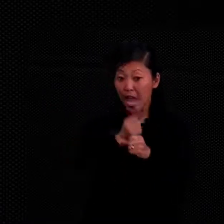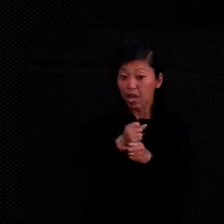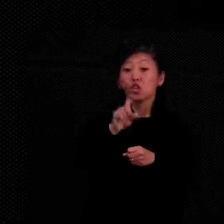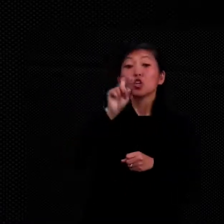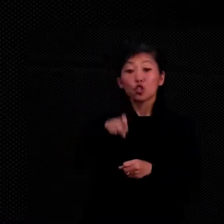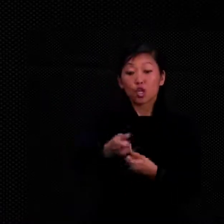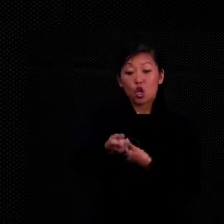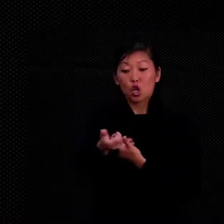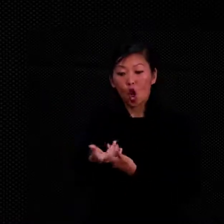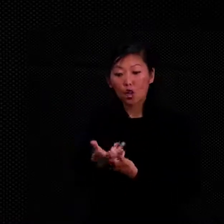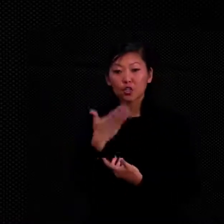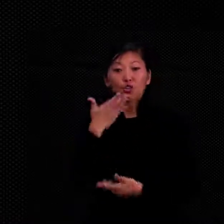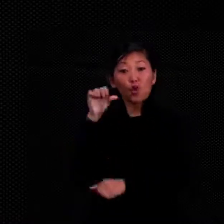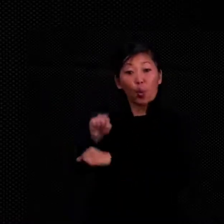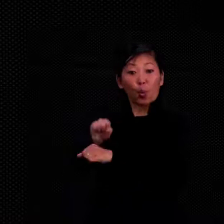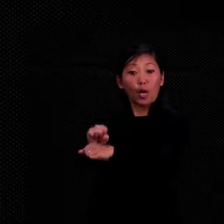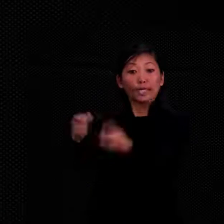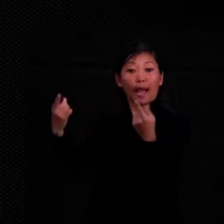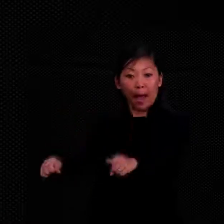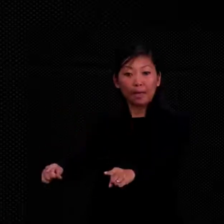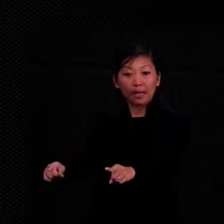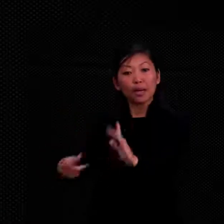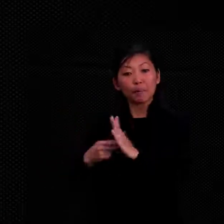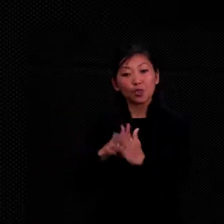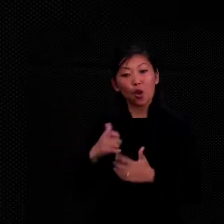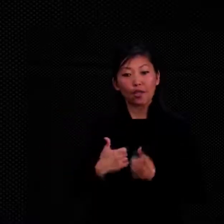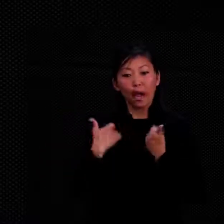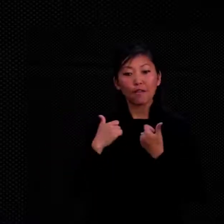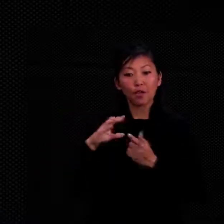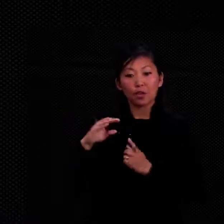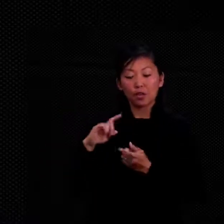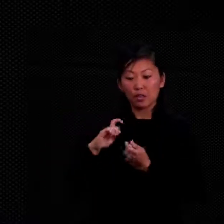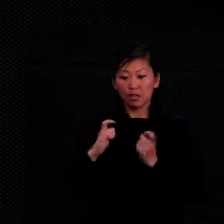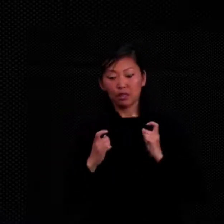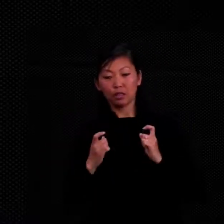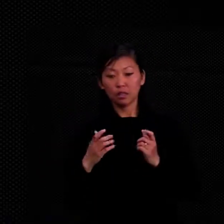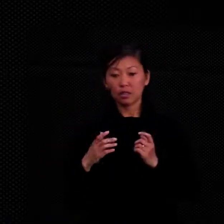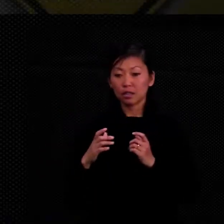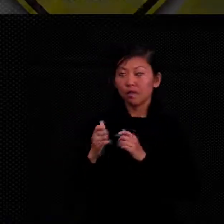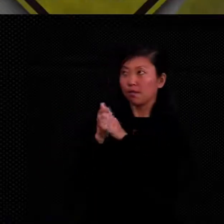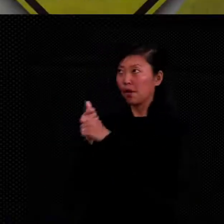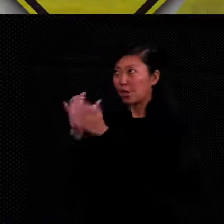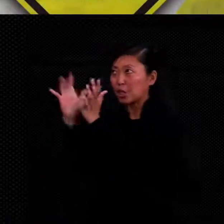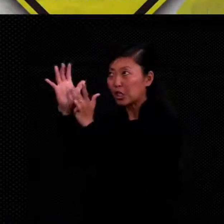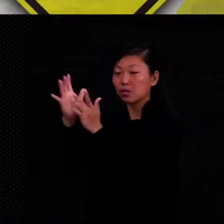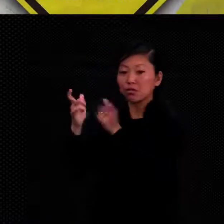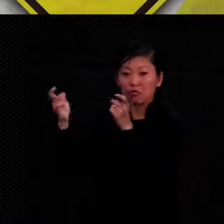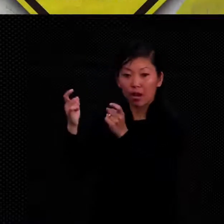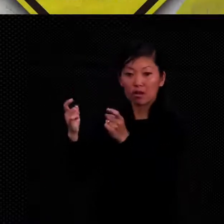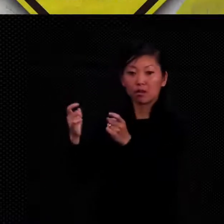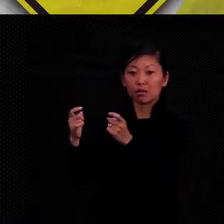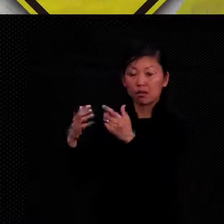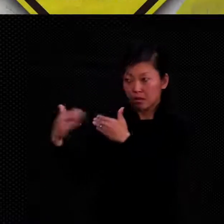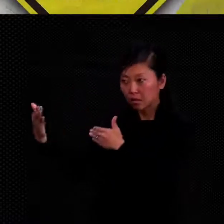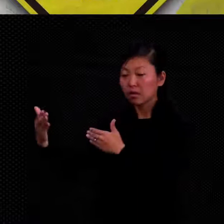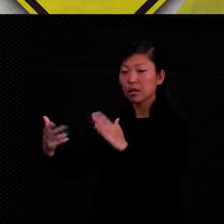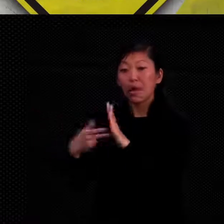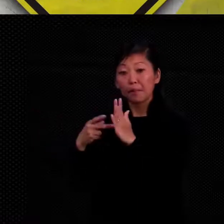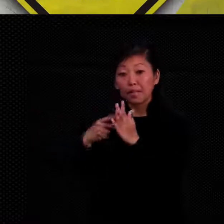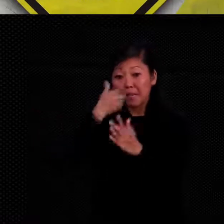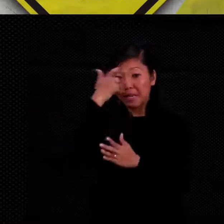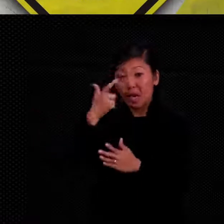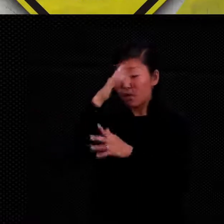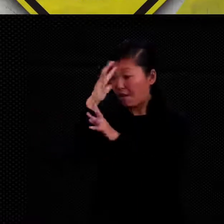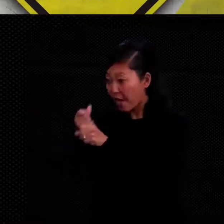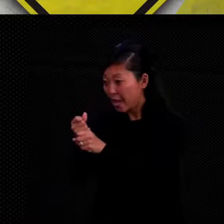us, a different orientation to our life, that we now live under Jesus' rule and reign, and because of that, we produce good works from